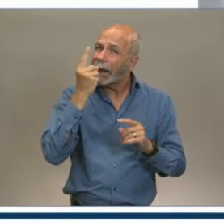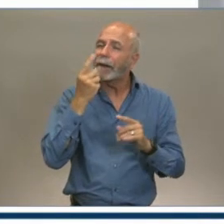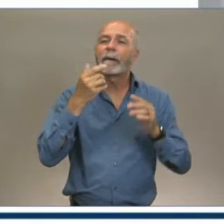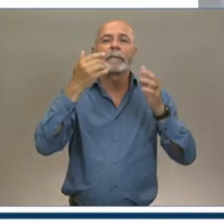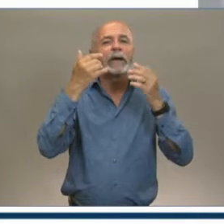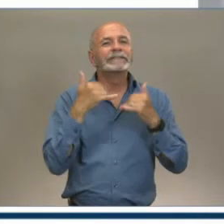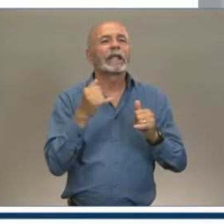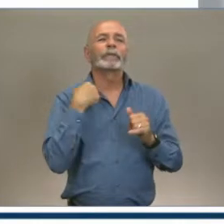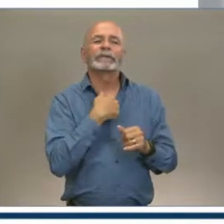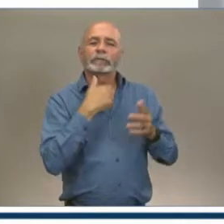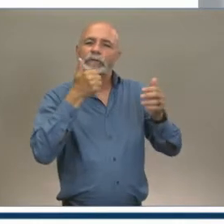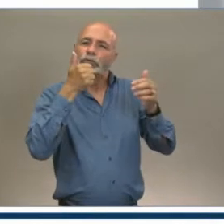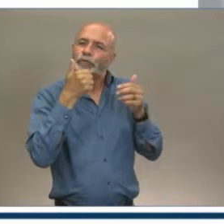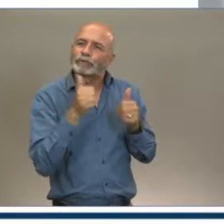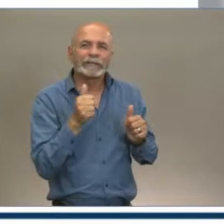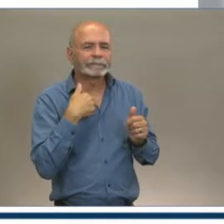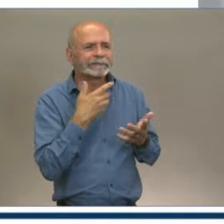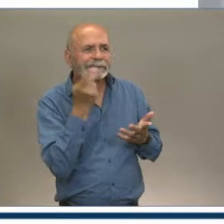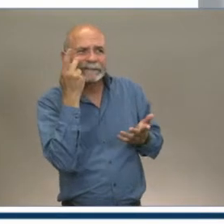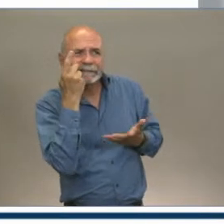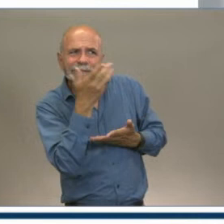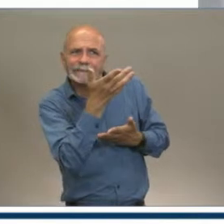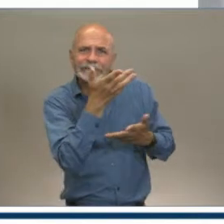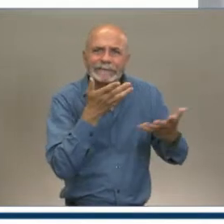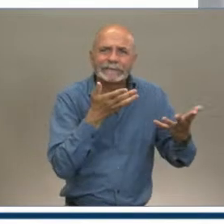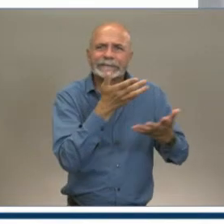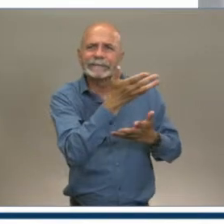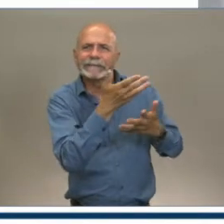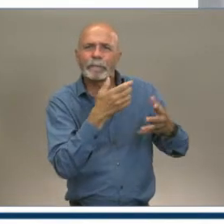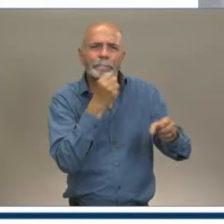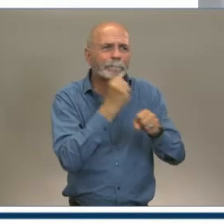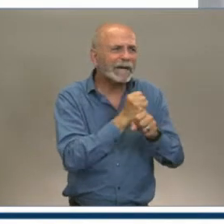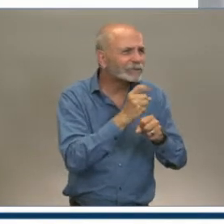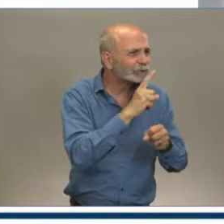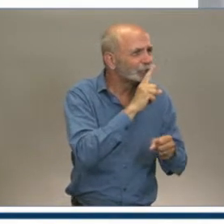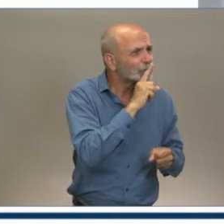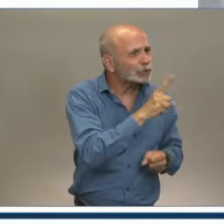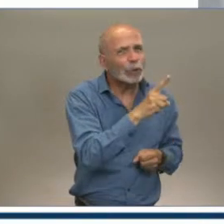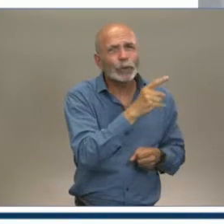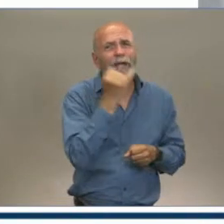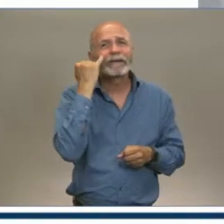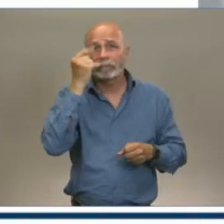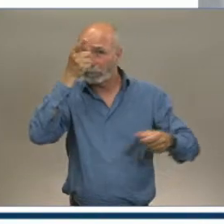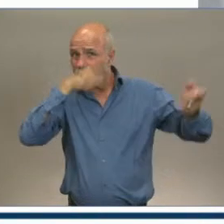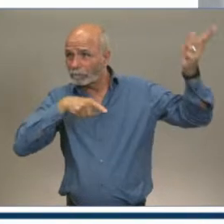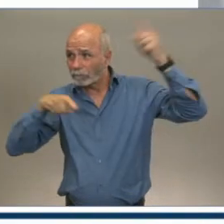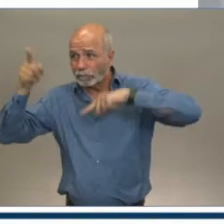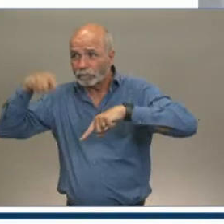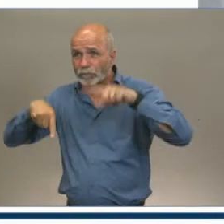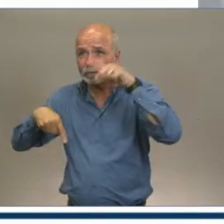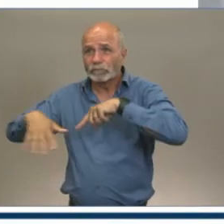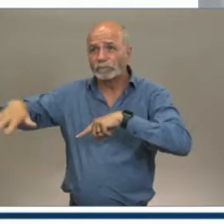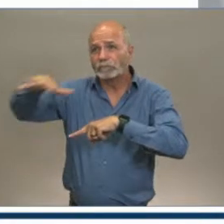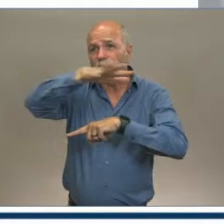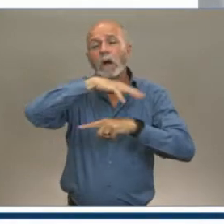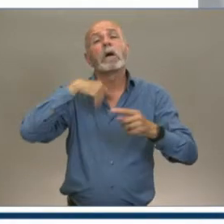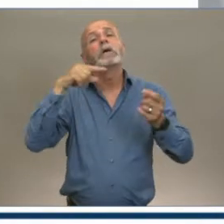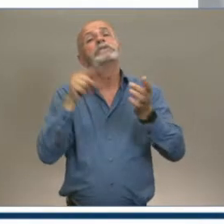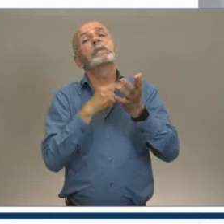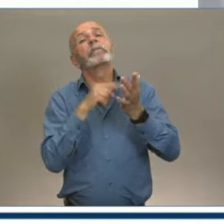many conversations as we possibly can to ensure that we're as aligned as possible. But ultimately, different provinces will make their